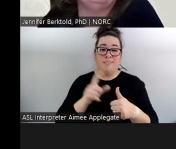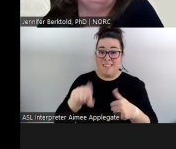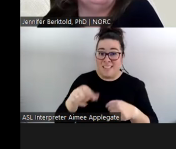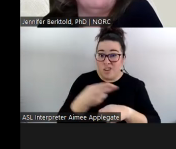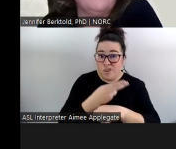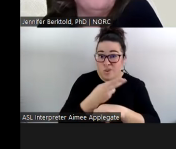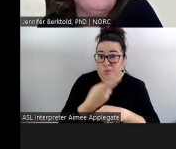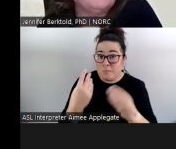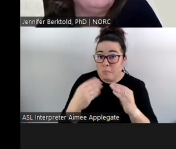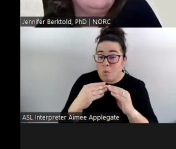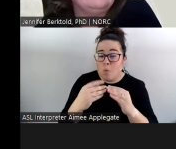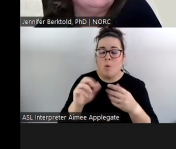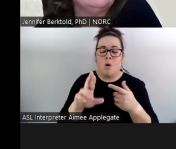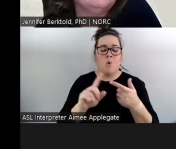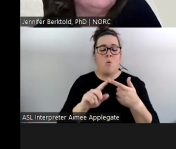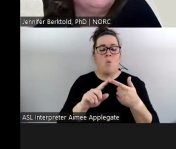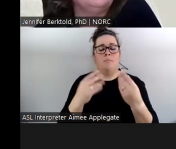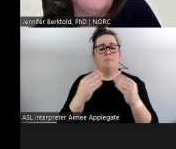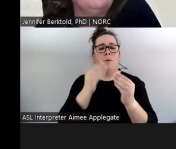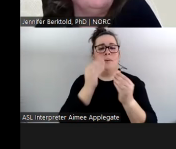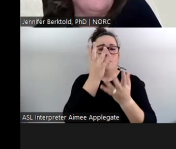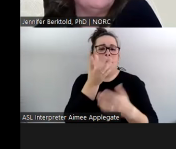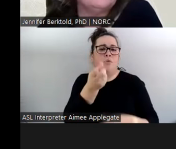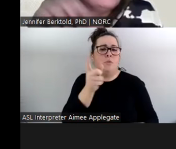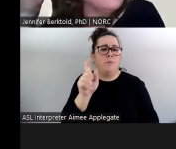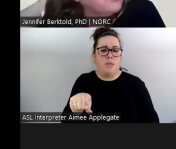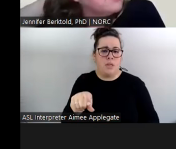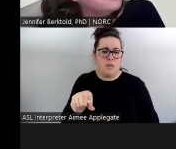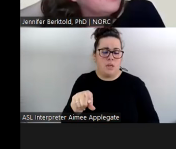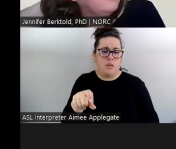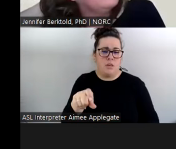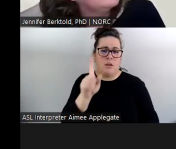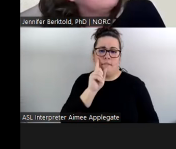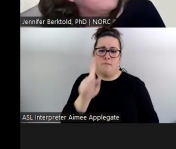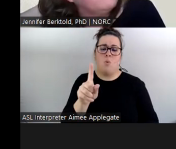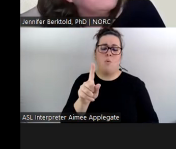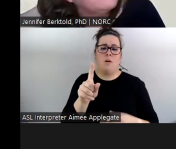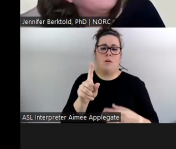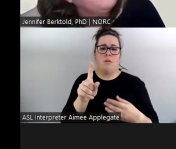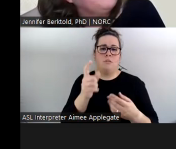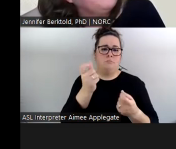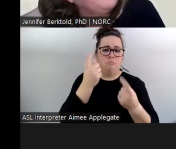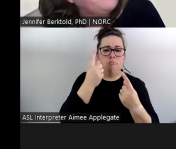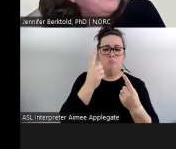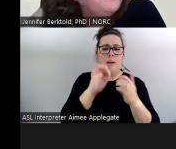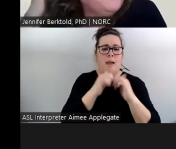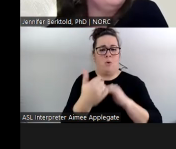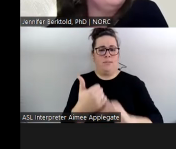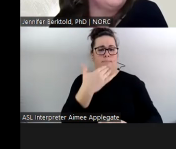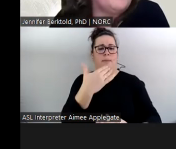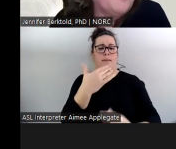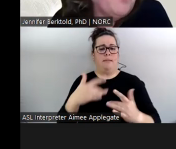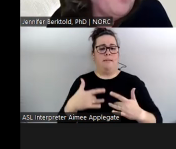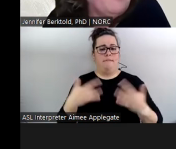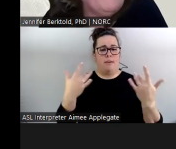a more information needed to so folks understand how to submit events?